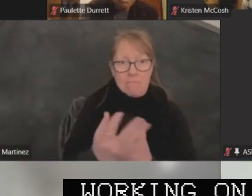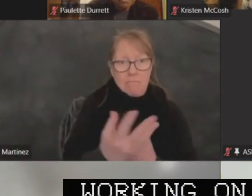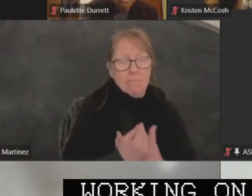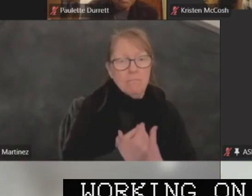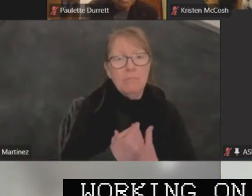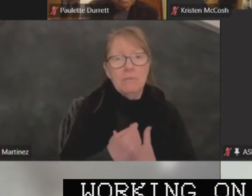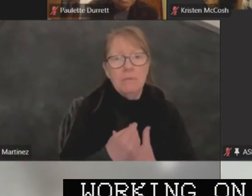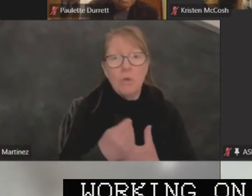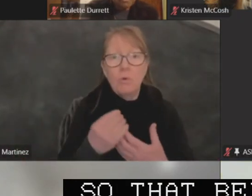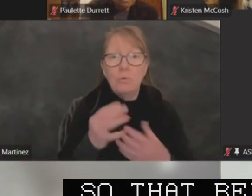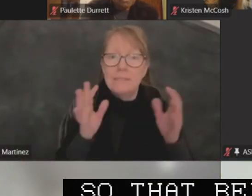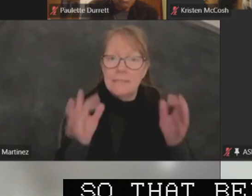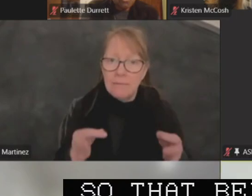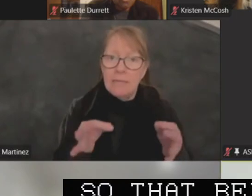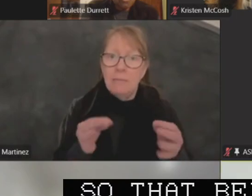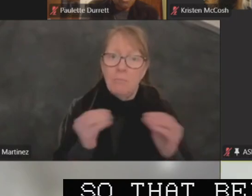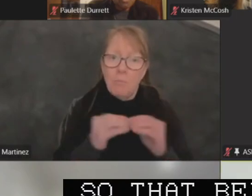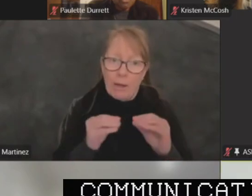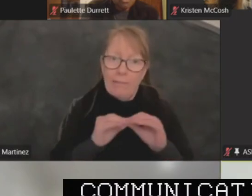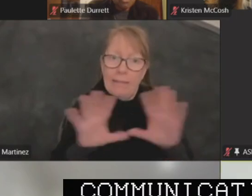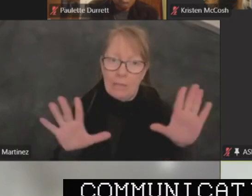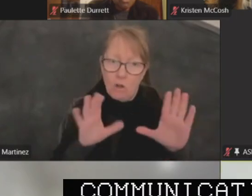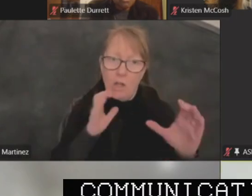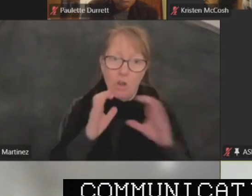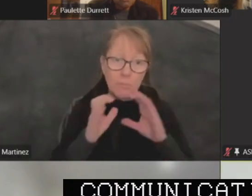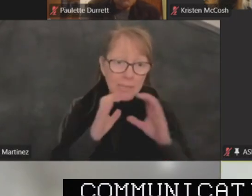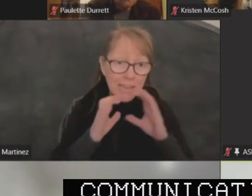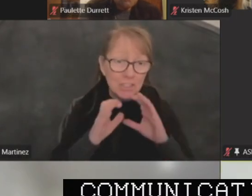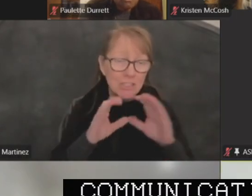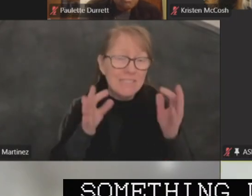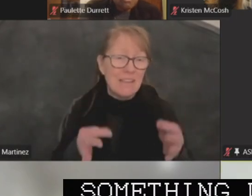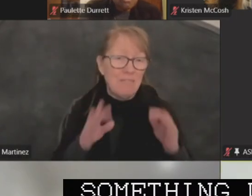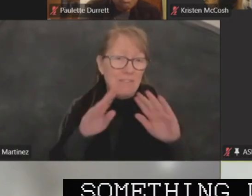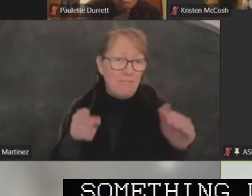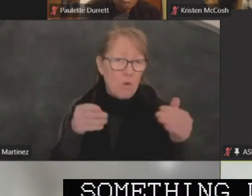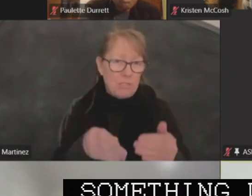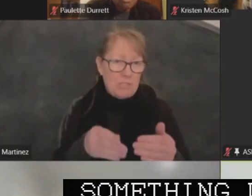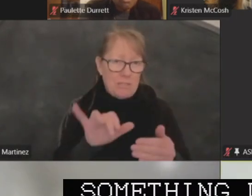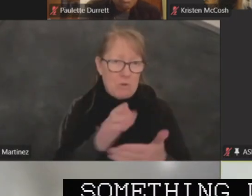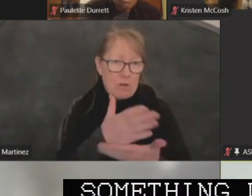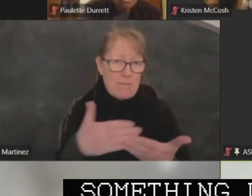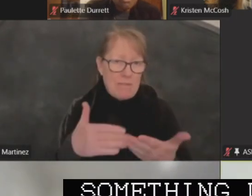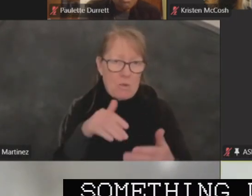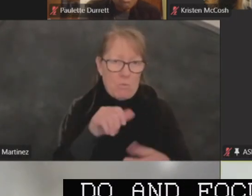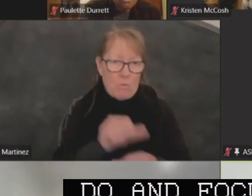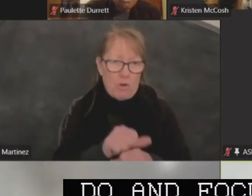trying to do and focused on as part of this work. So appreciate you elevating that.